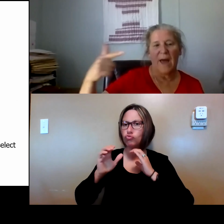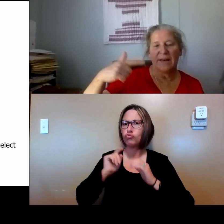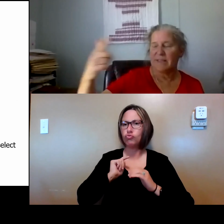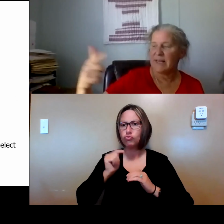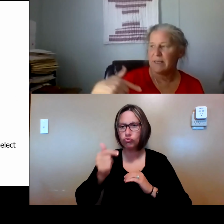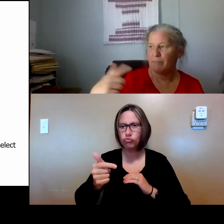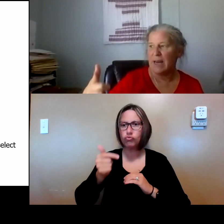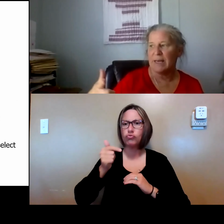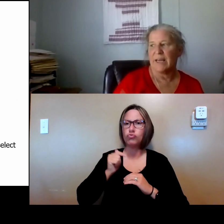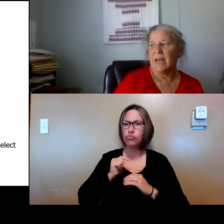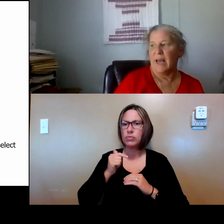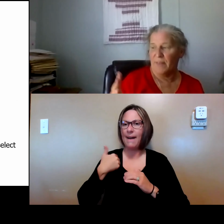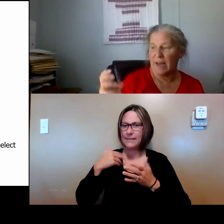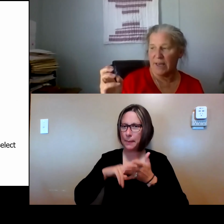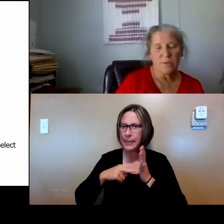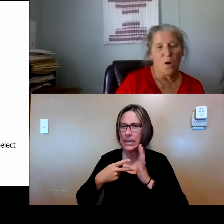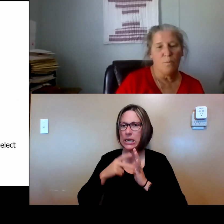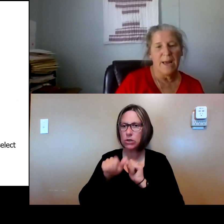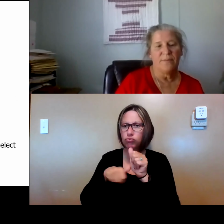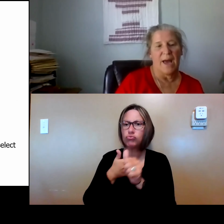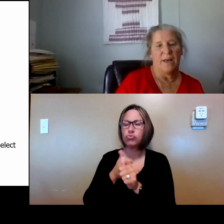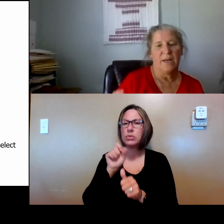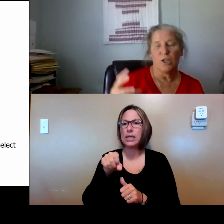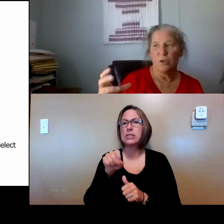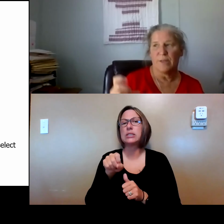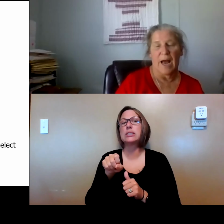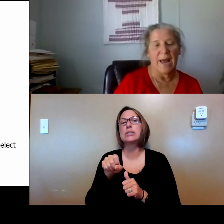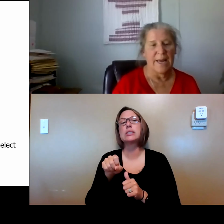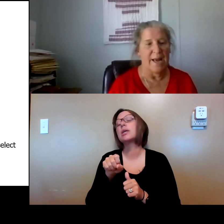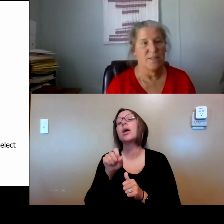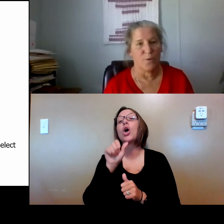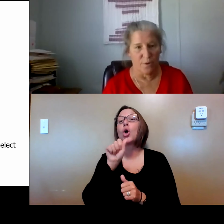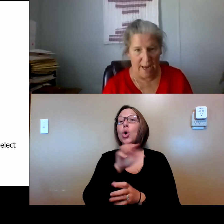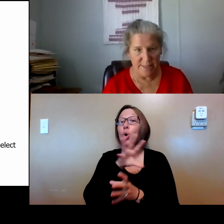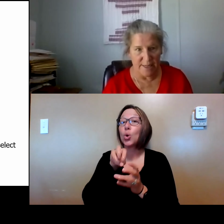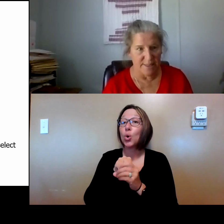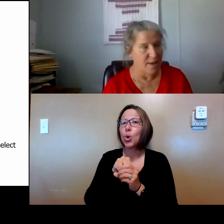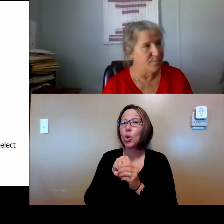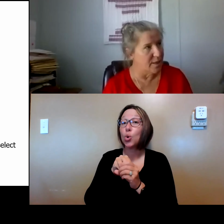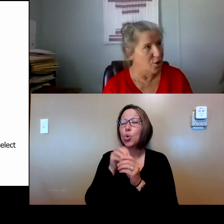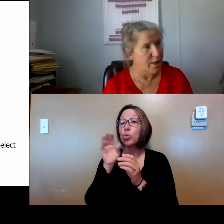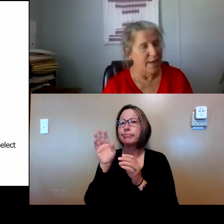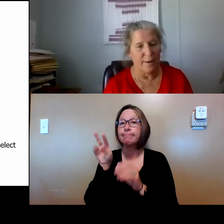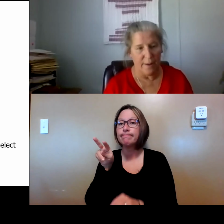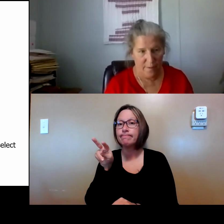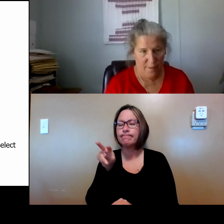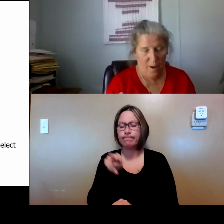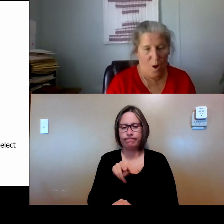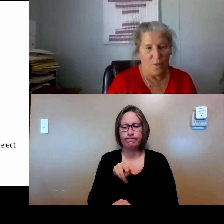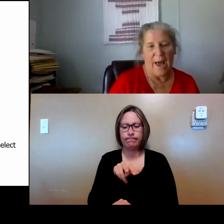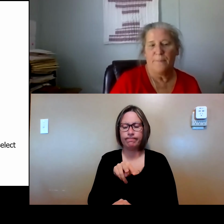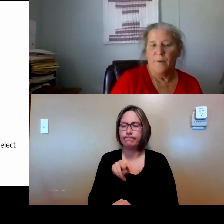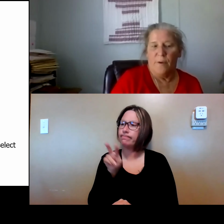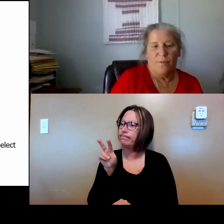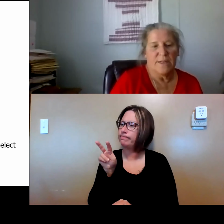with that intended meaning. And that can also include that eye gaze, where they're gazing at something and looking,